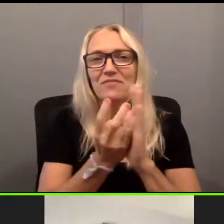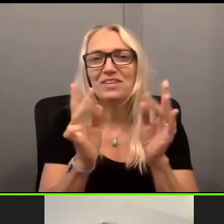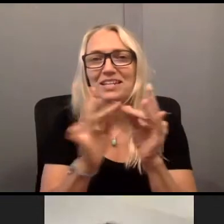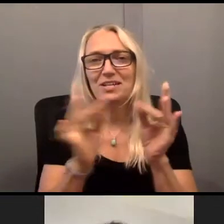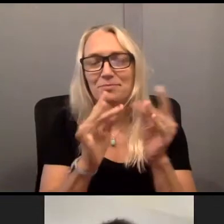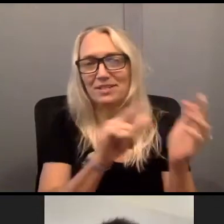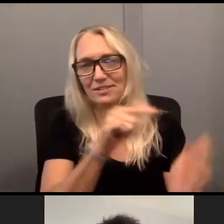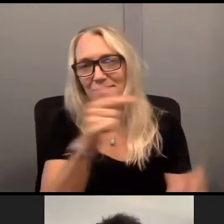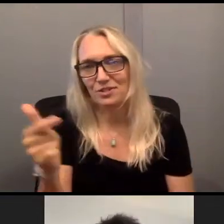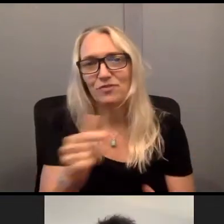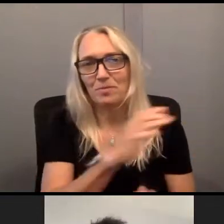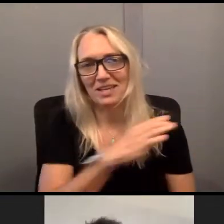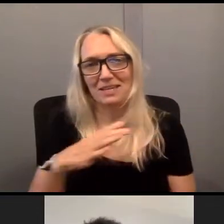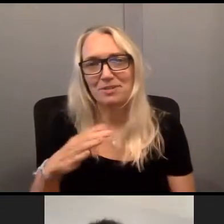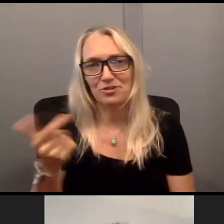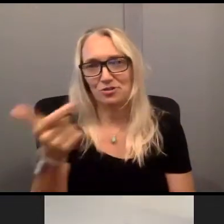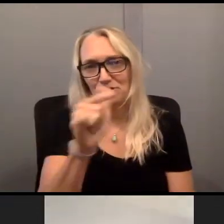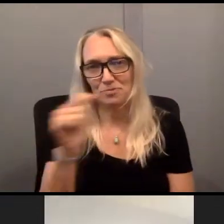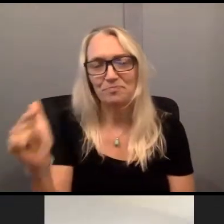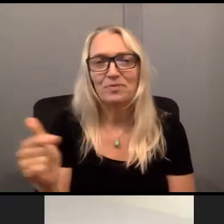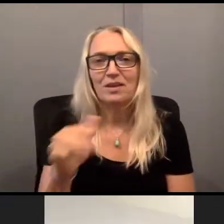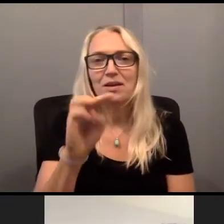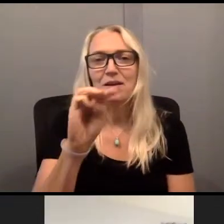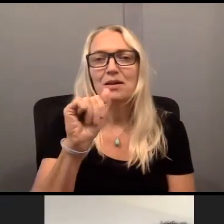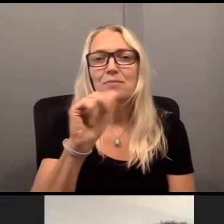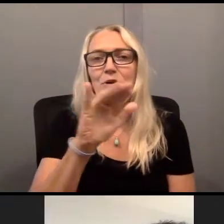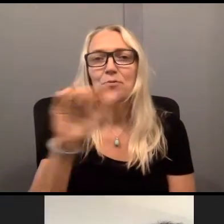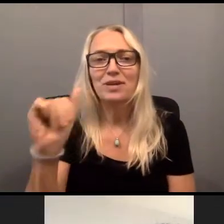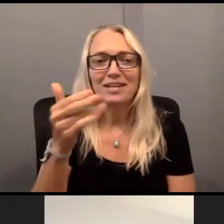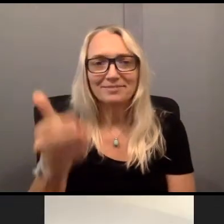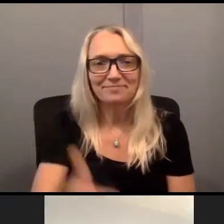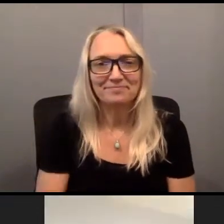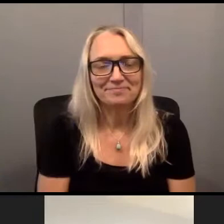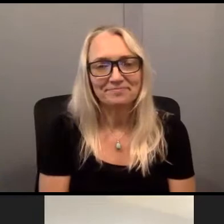from the commissioners. Maria?